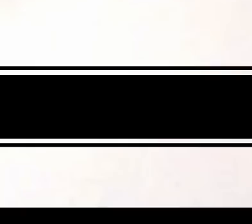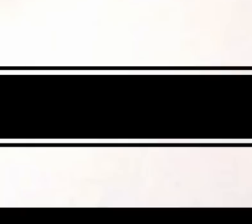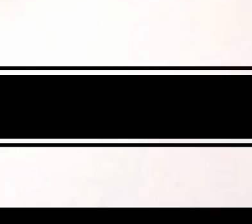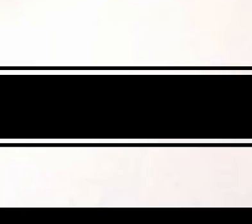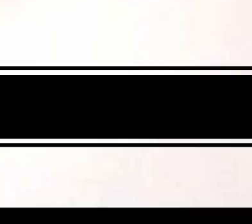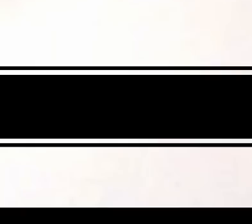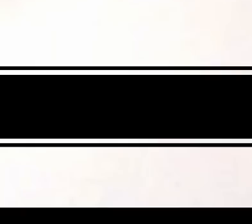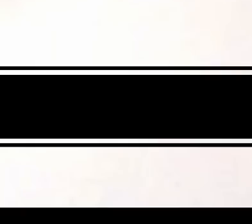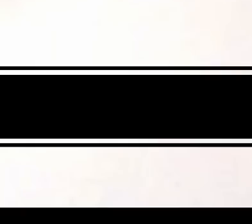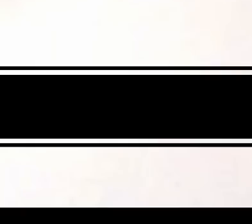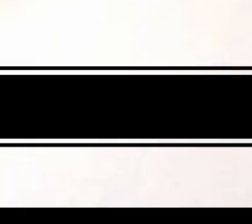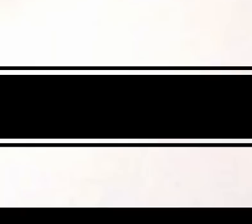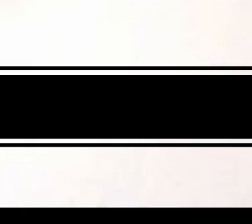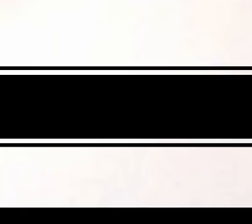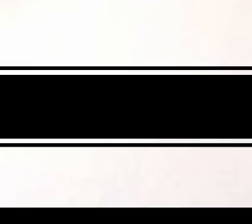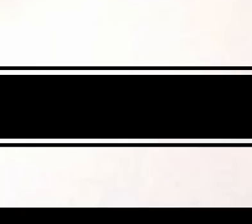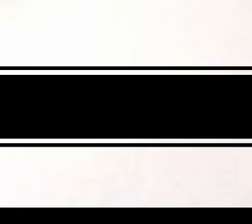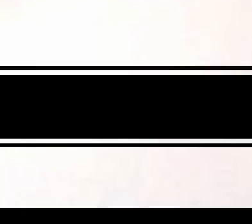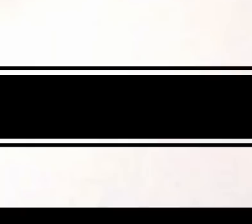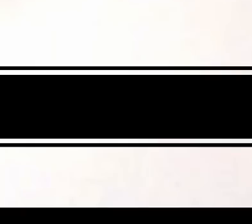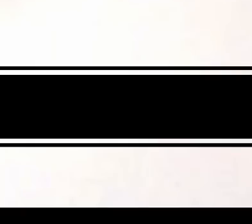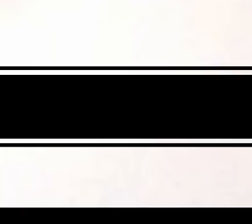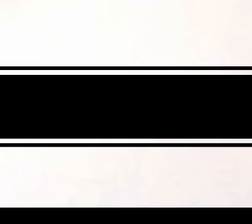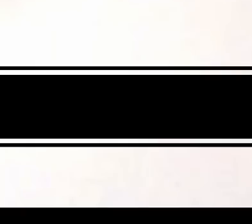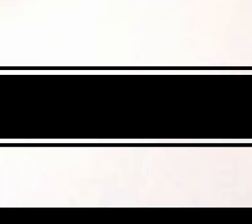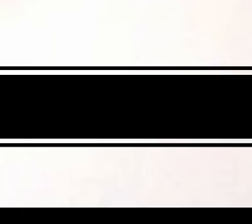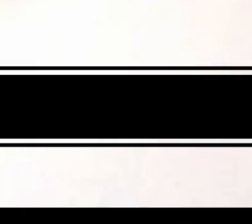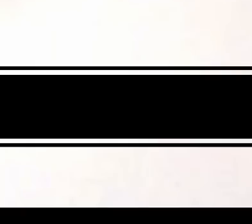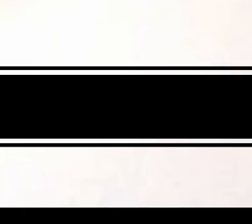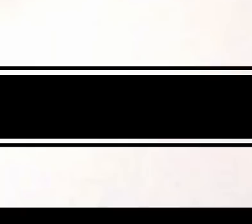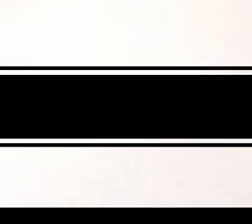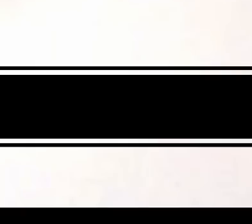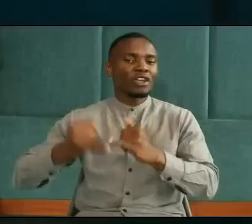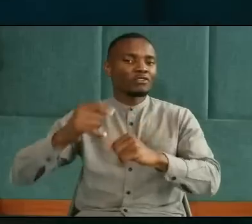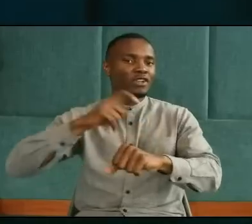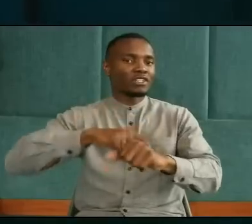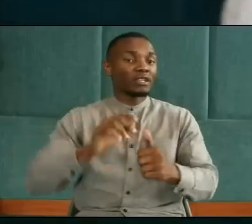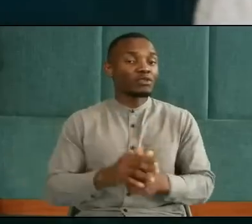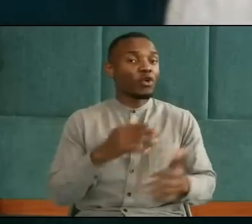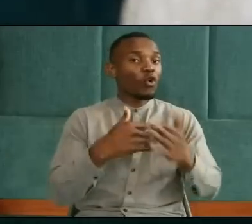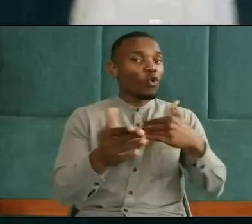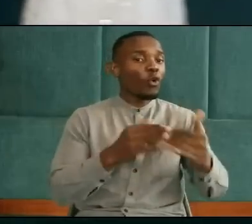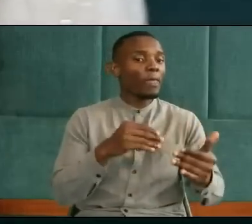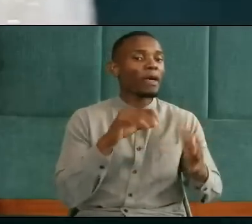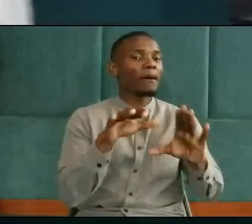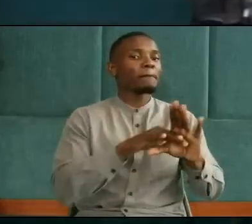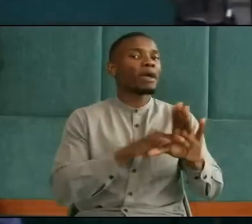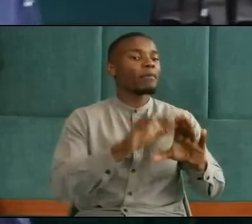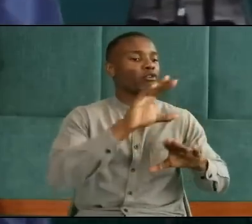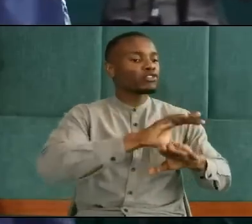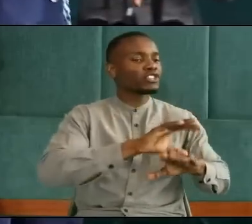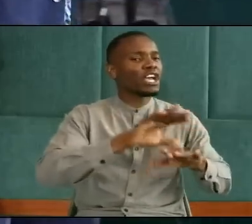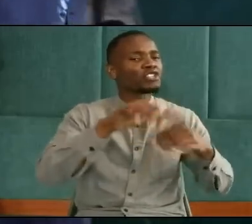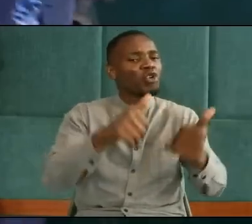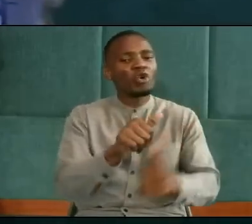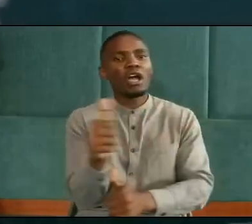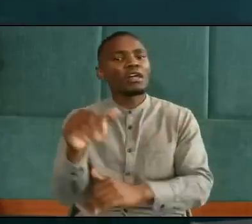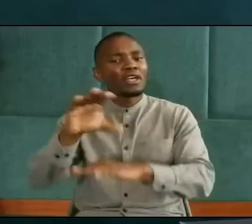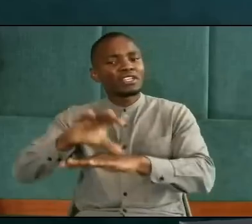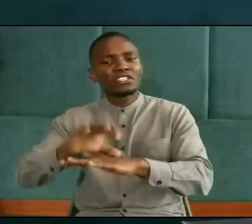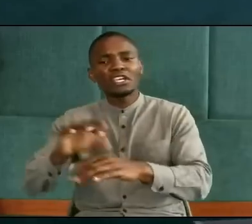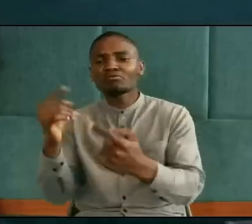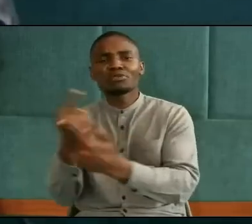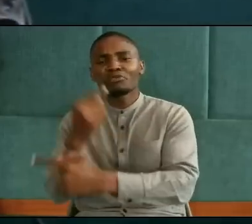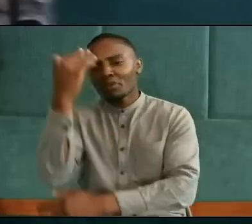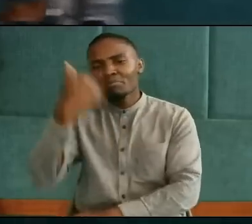important for all Christians living in this last day. Whether you are a member of this church or a Pentecostal church or a Church of God